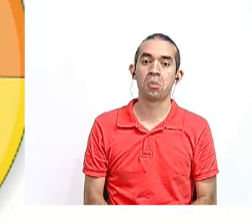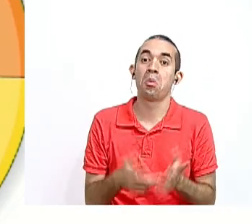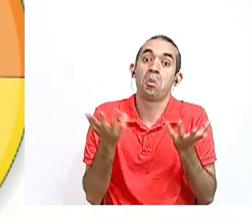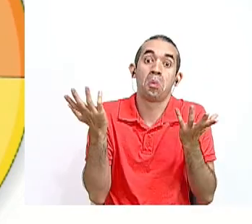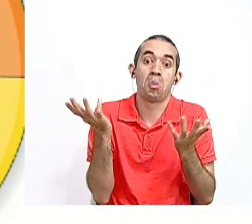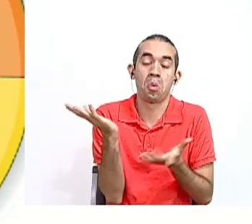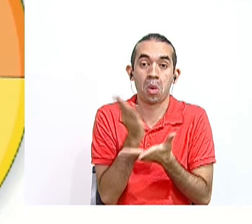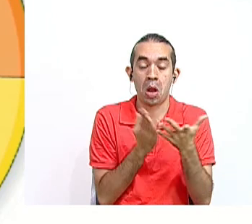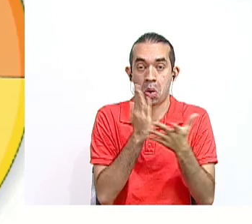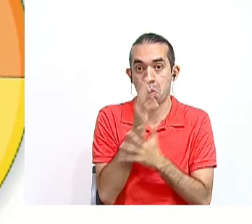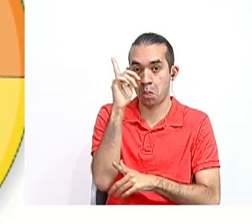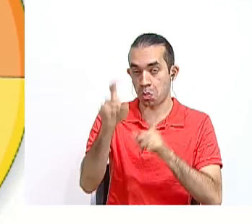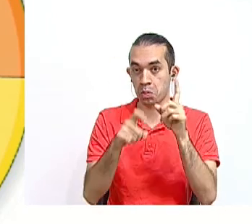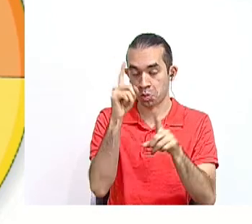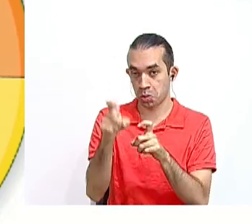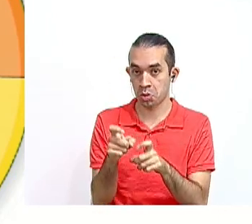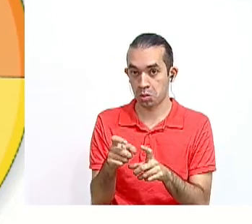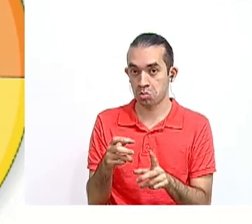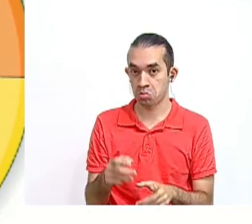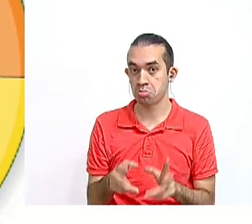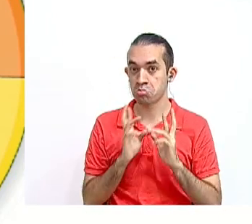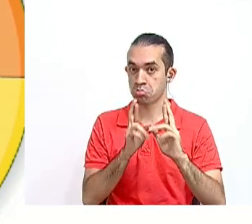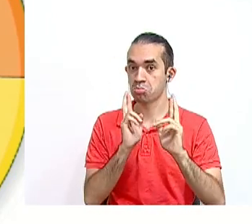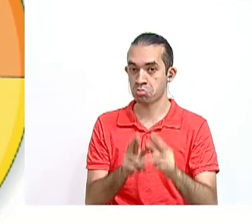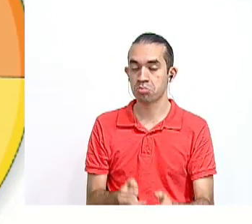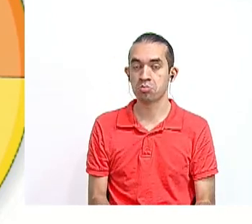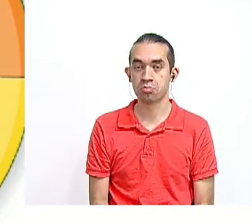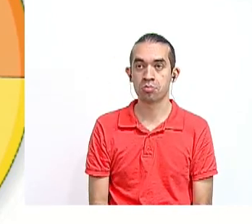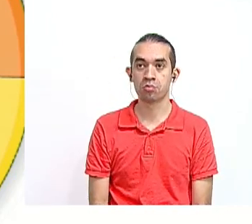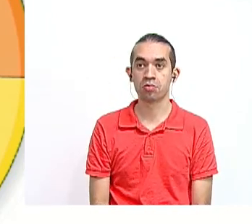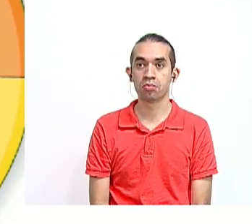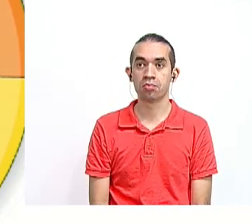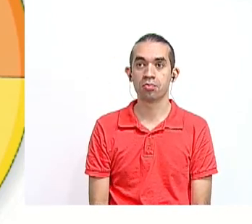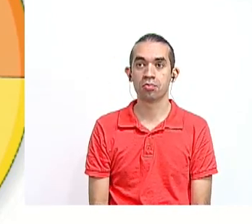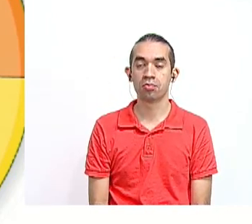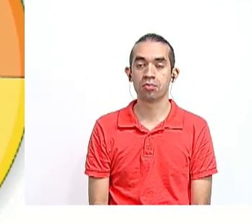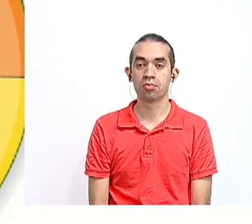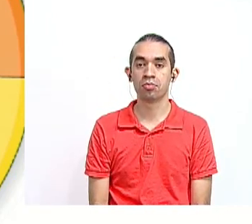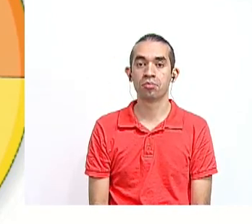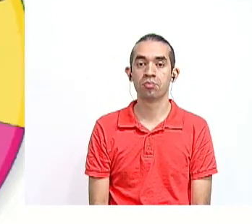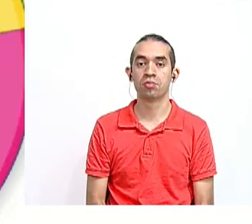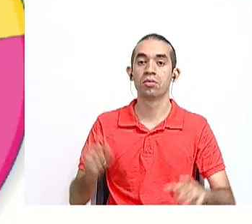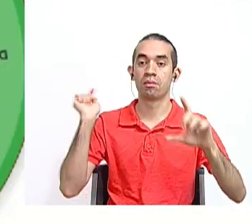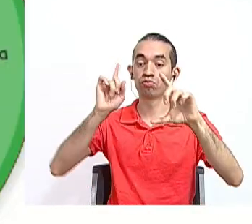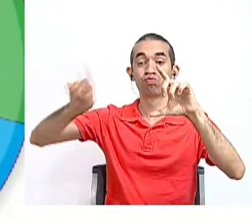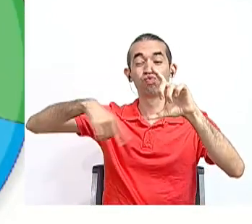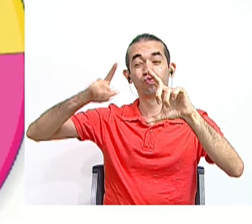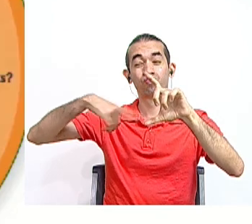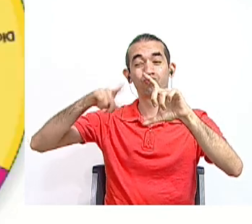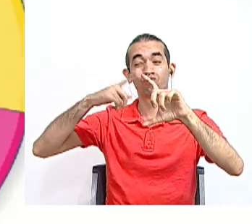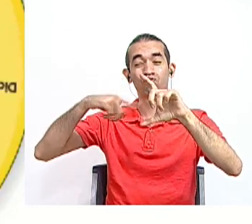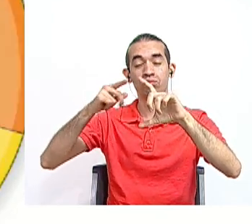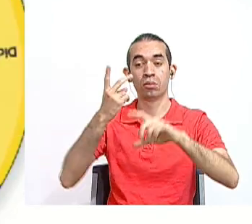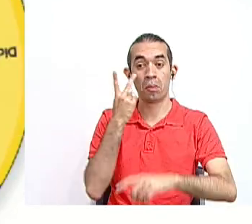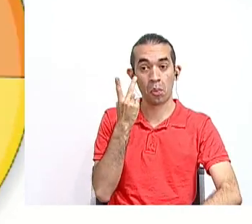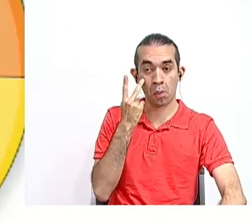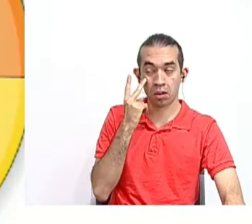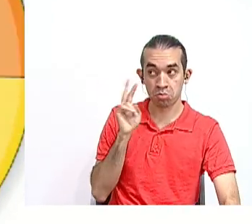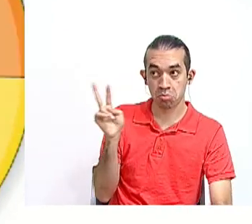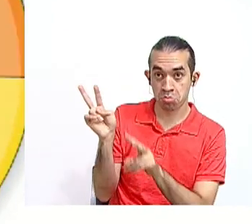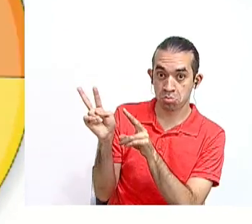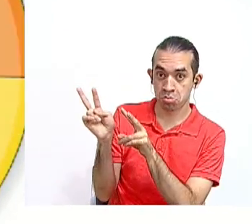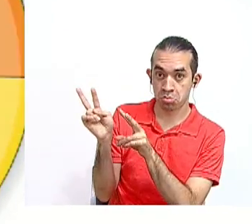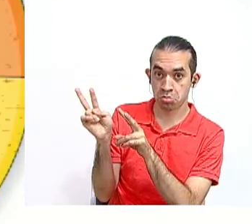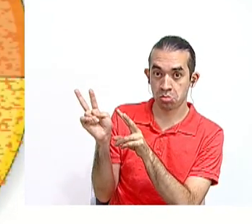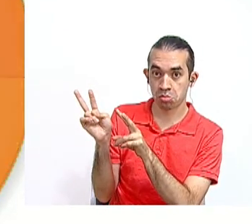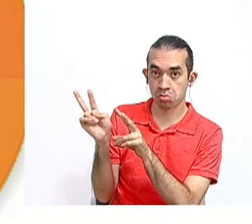some of the questions that the spin wheel gives us. So let's spin the wheel. And let's see, it's spinning right